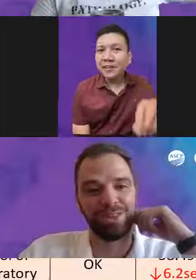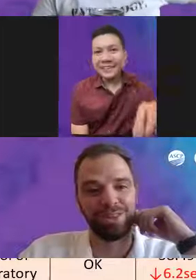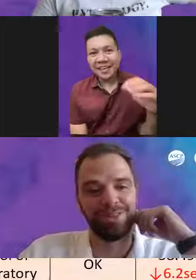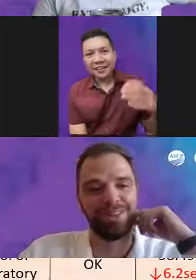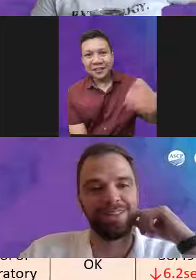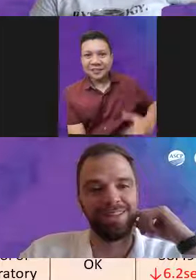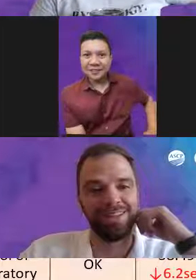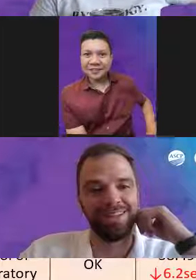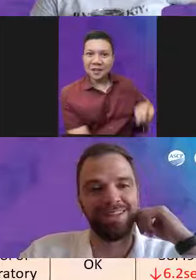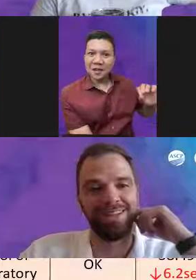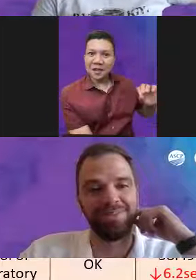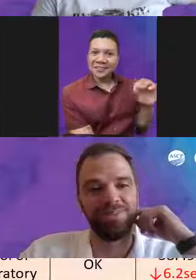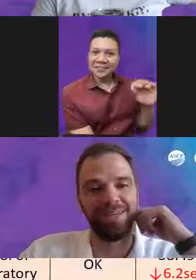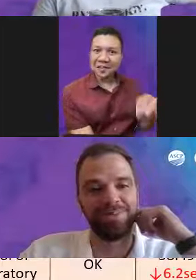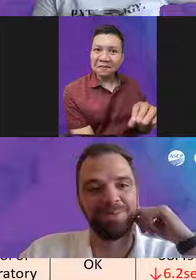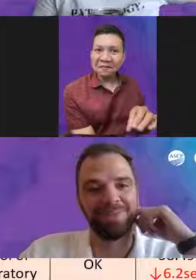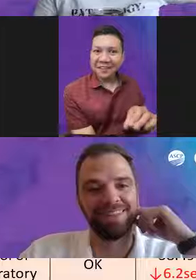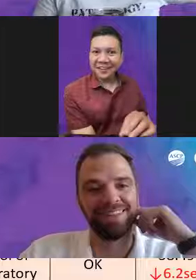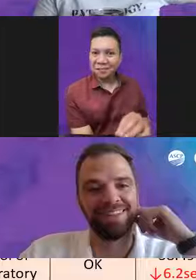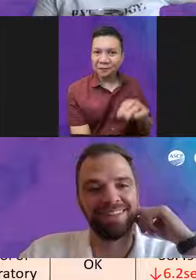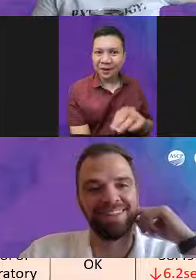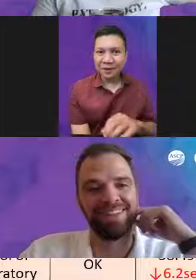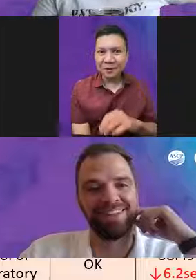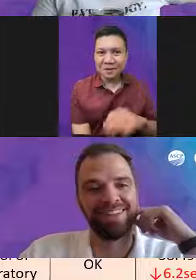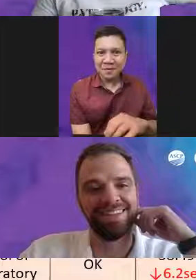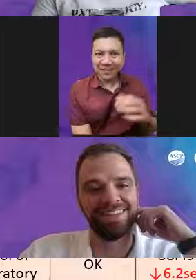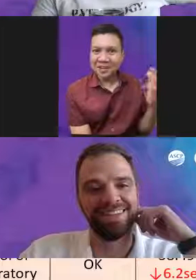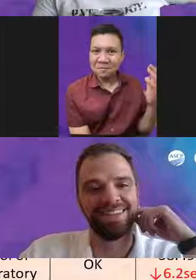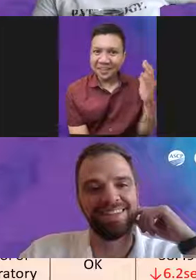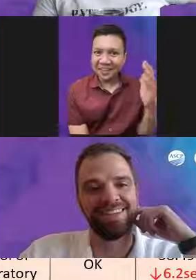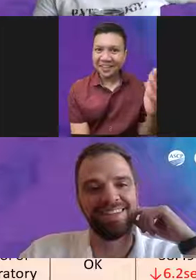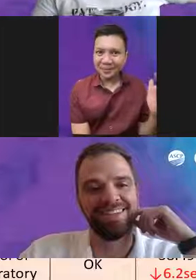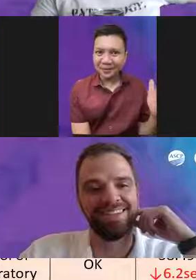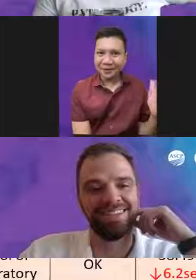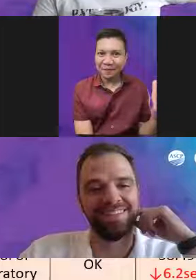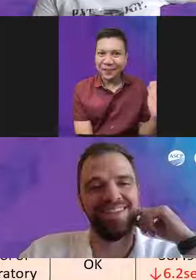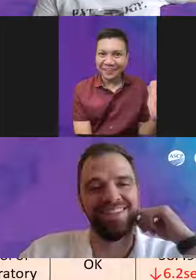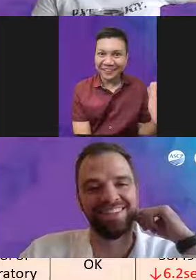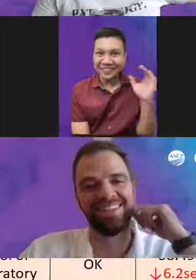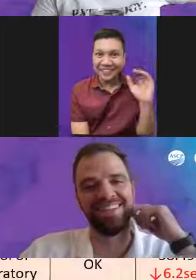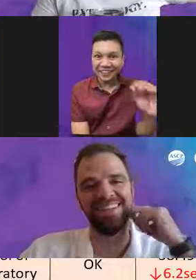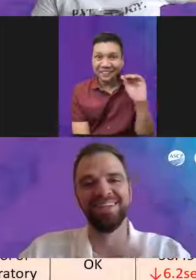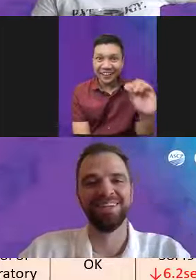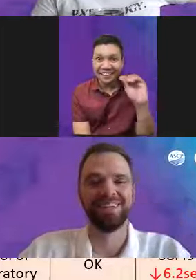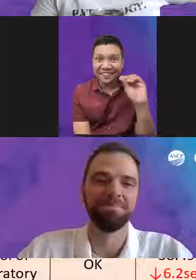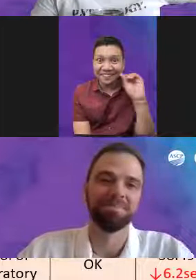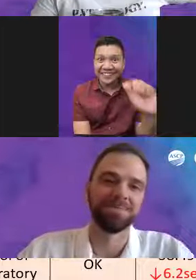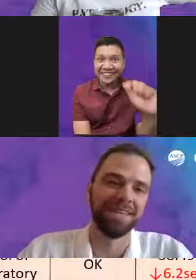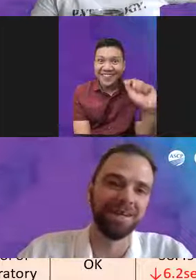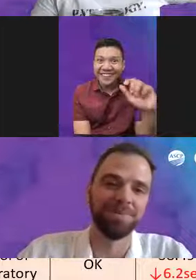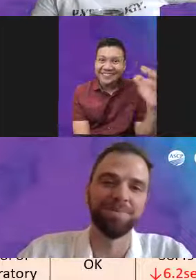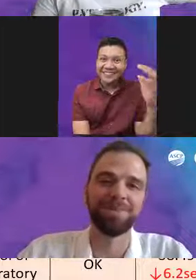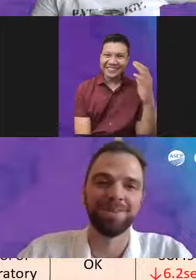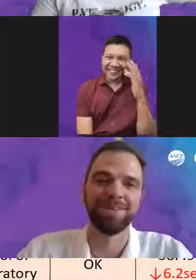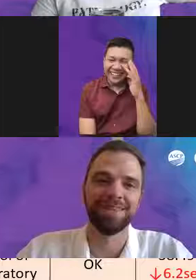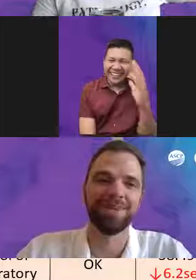Maybe we could set not just a selfie record, but maybe this is going to be the Guinness Book of World Records. I think so. I am